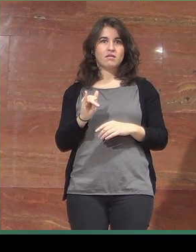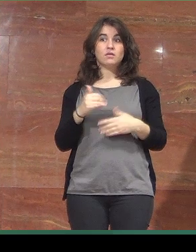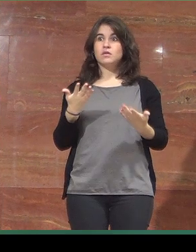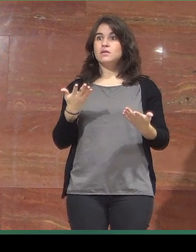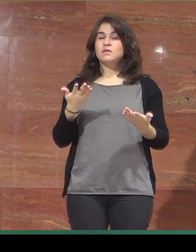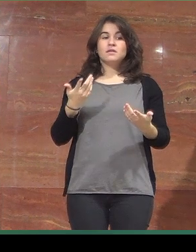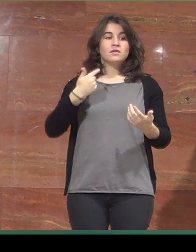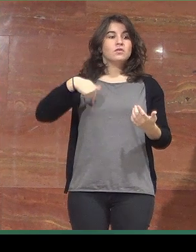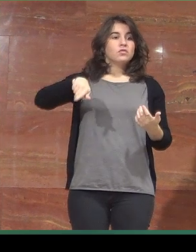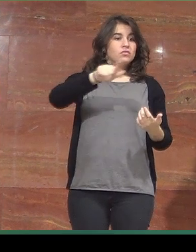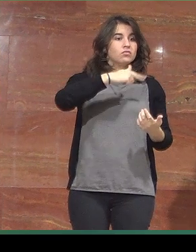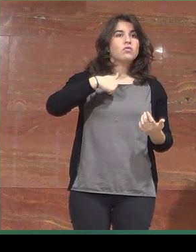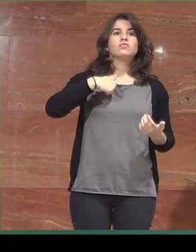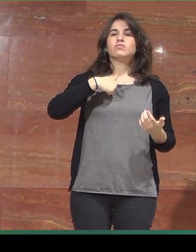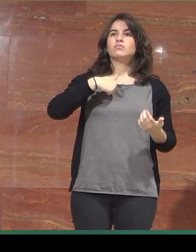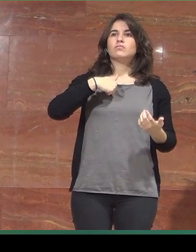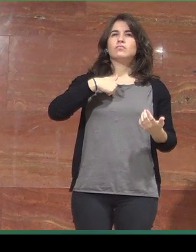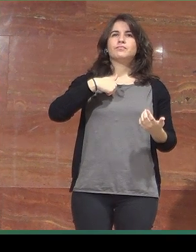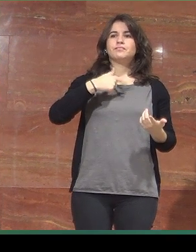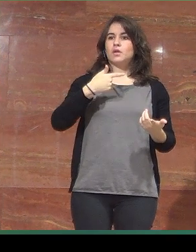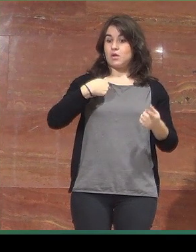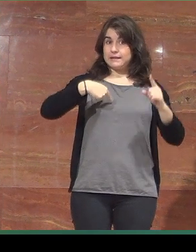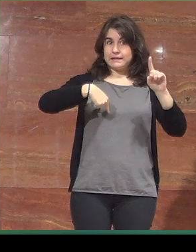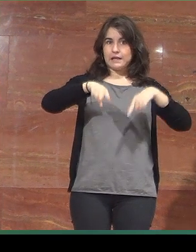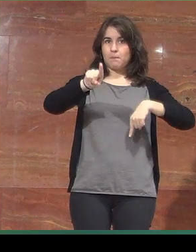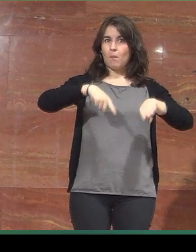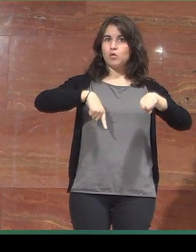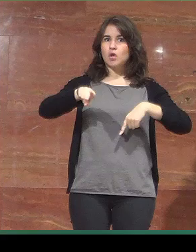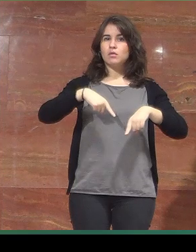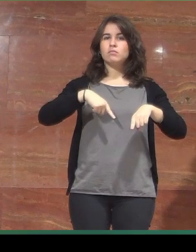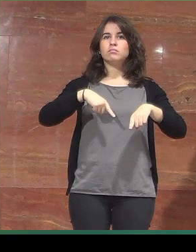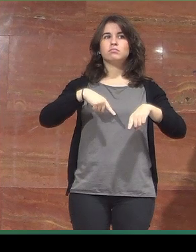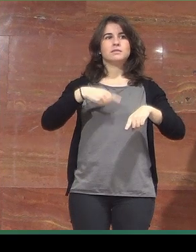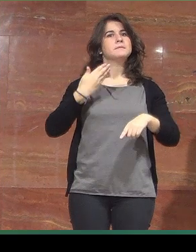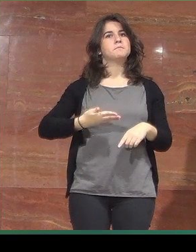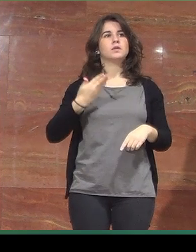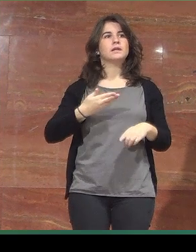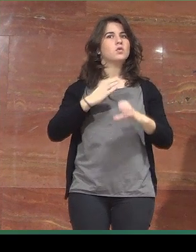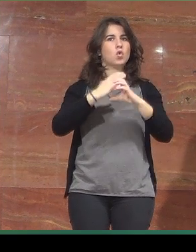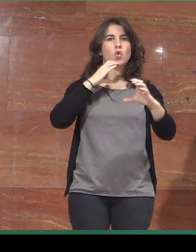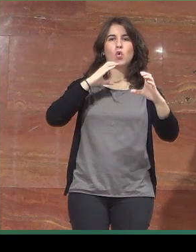system, it is vital that communication and information is available to all of us.